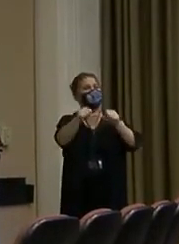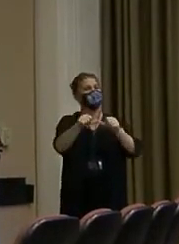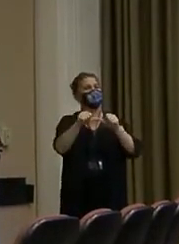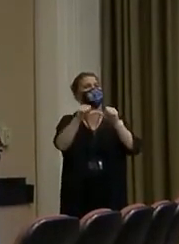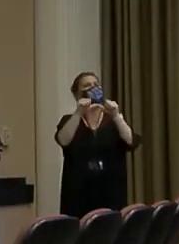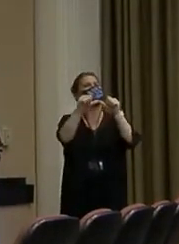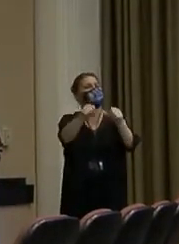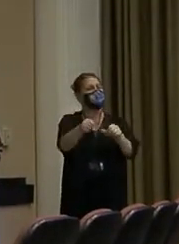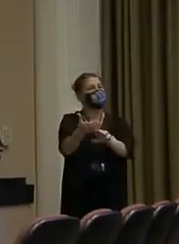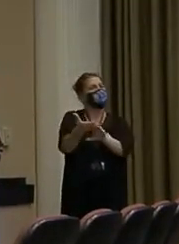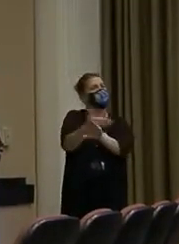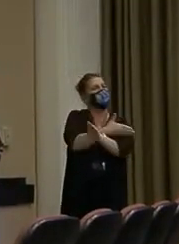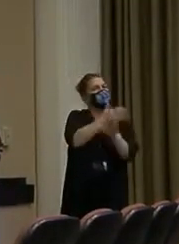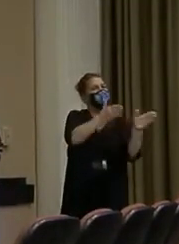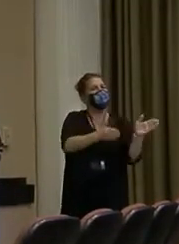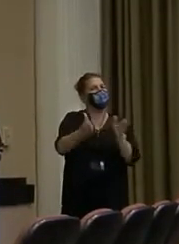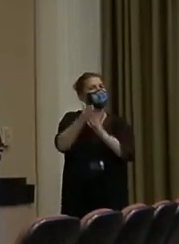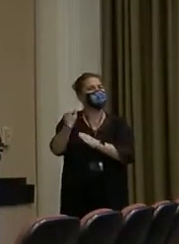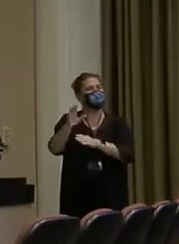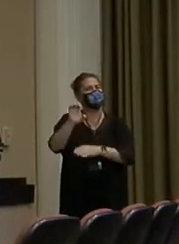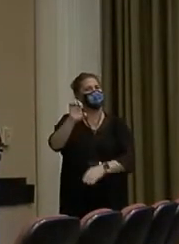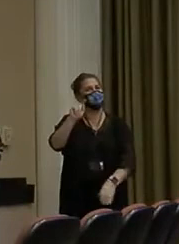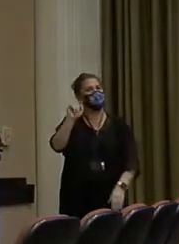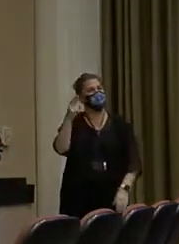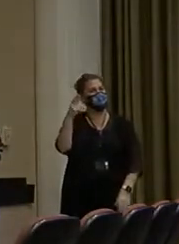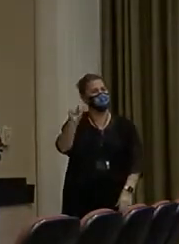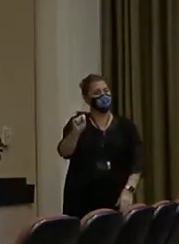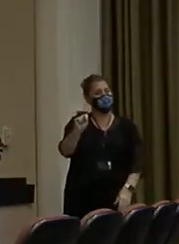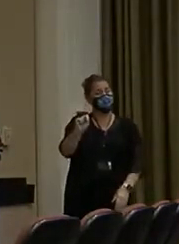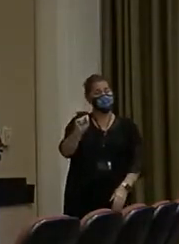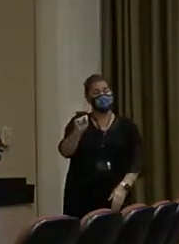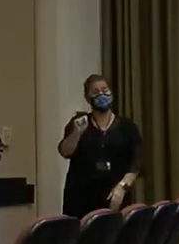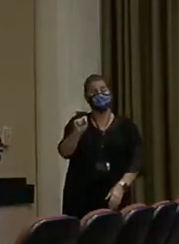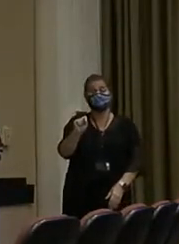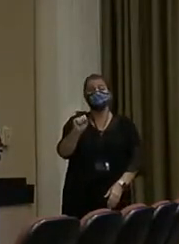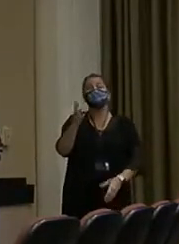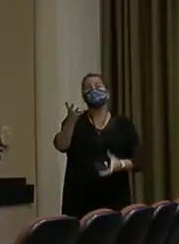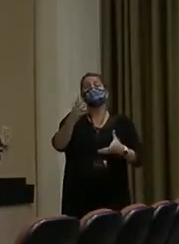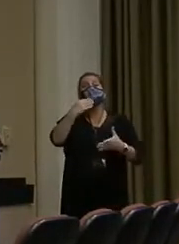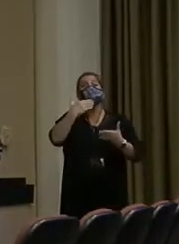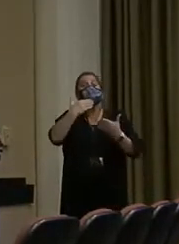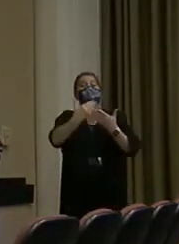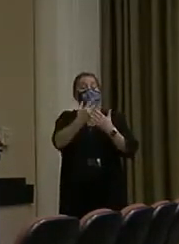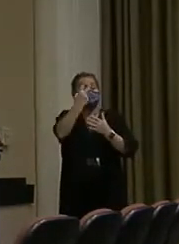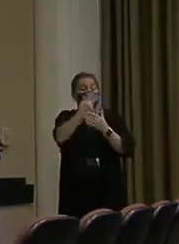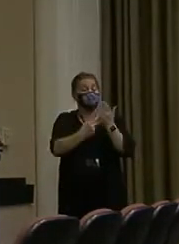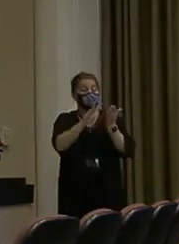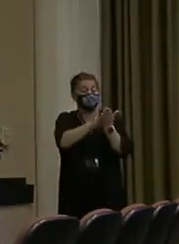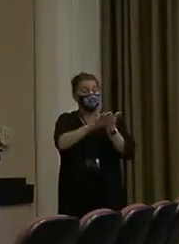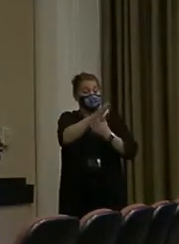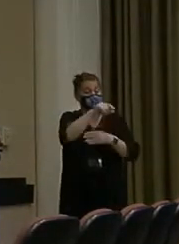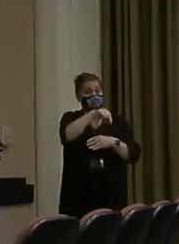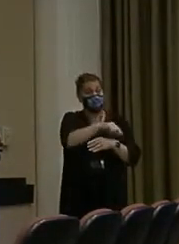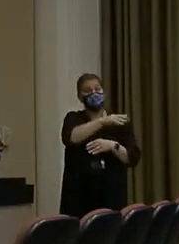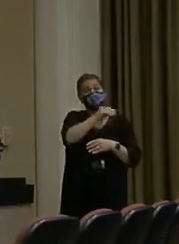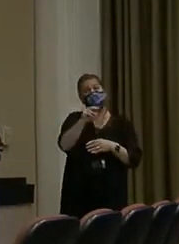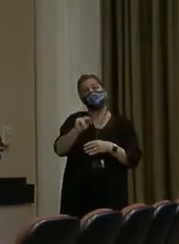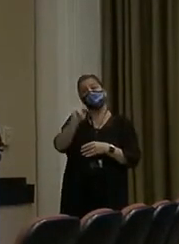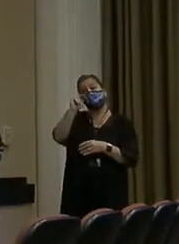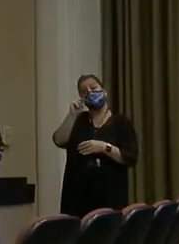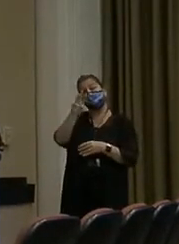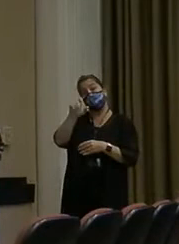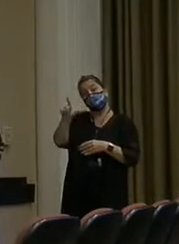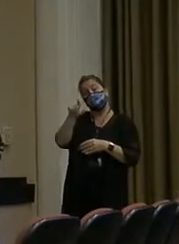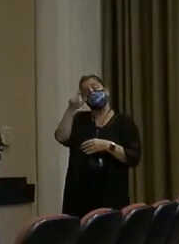And proactive ethics. And I really want to thank the support of both Hofstra and Northwell, because